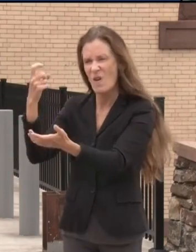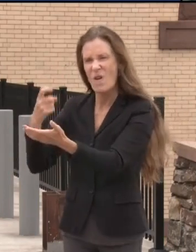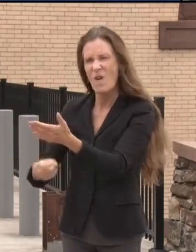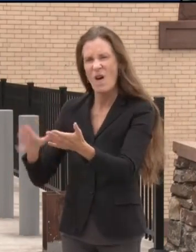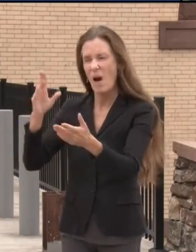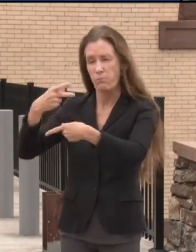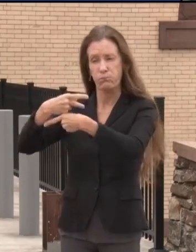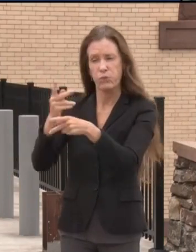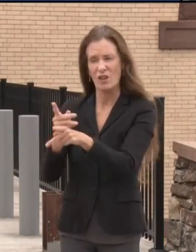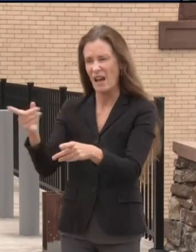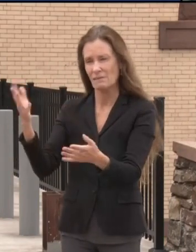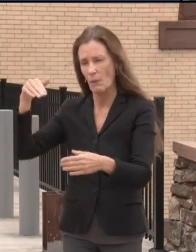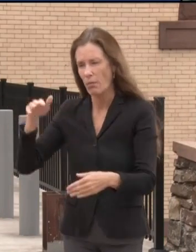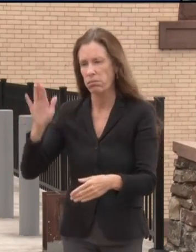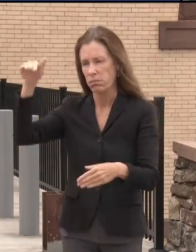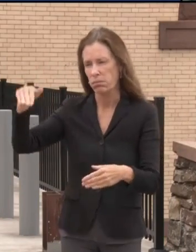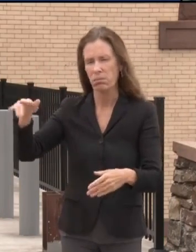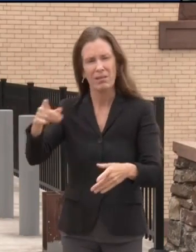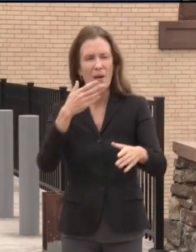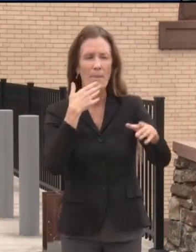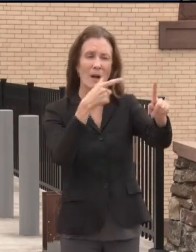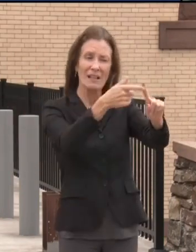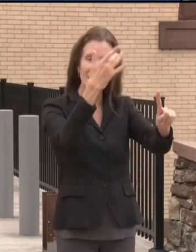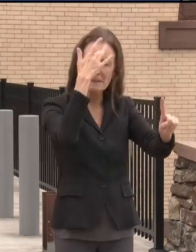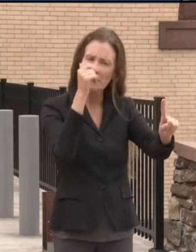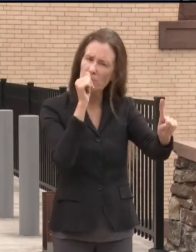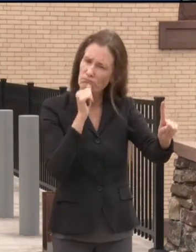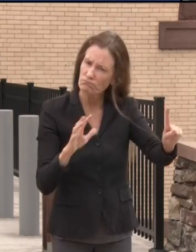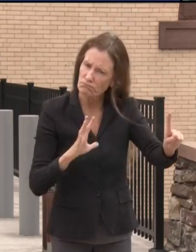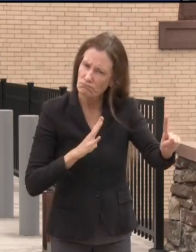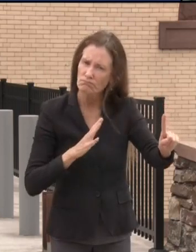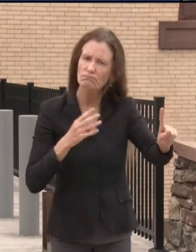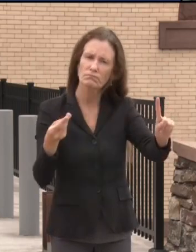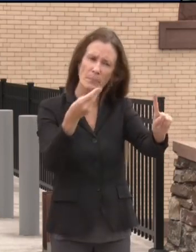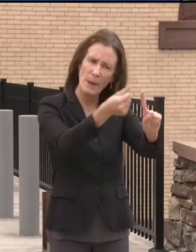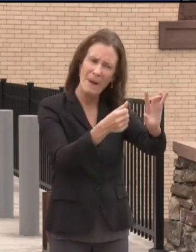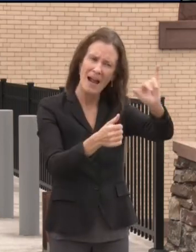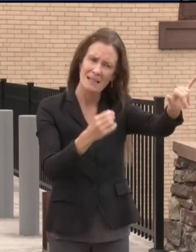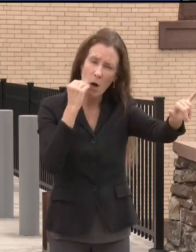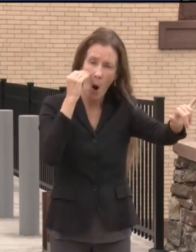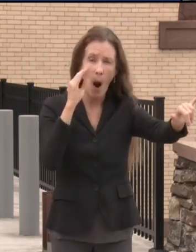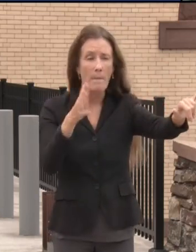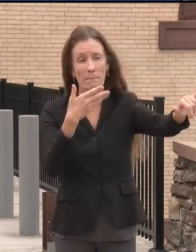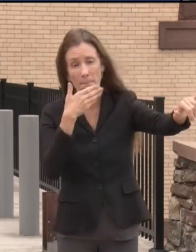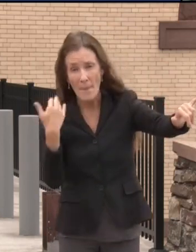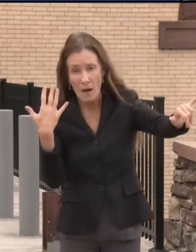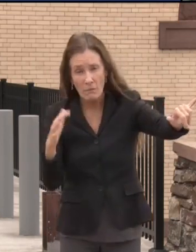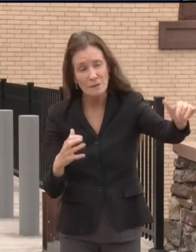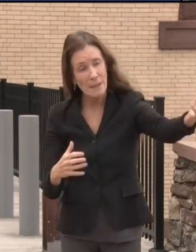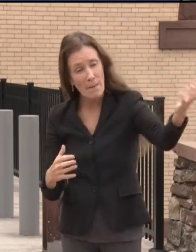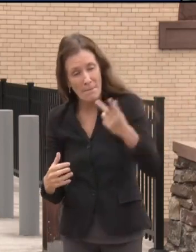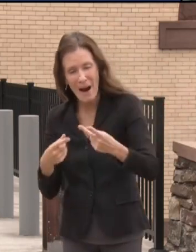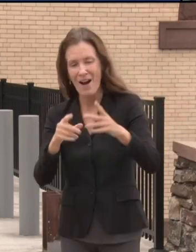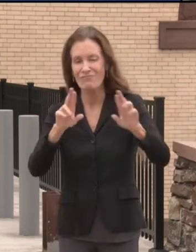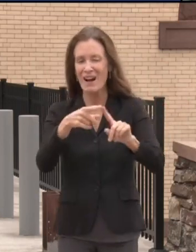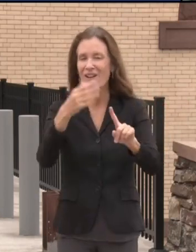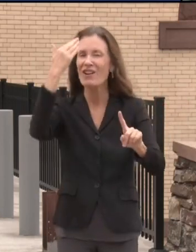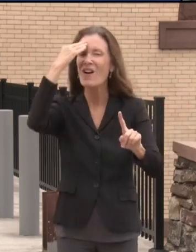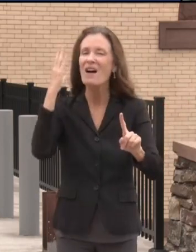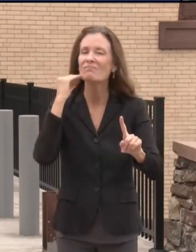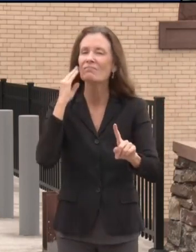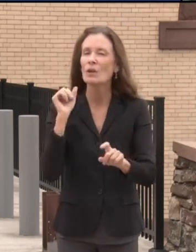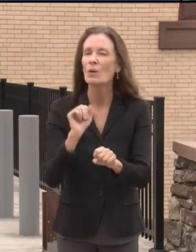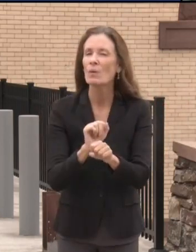Even when a health event affects them or a member of their family. The Harvard Business